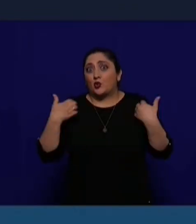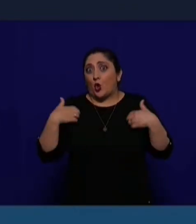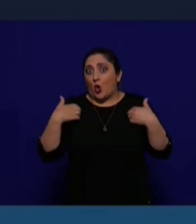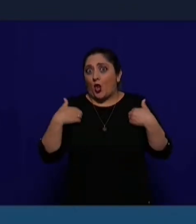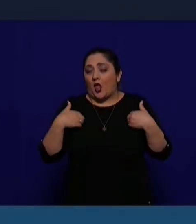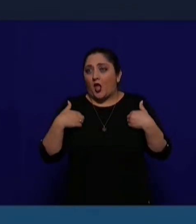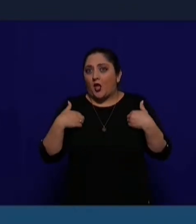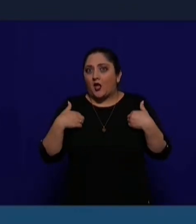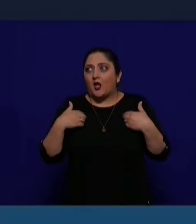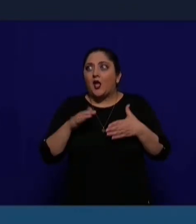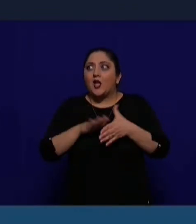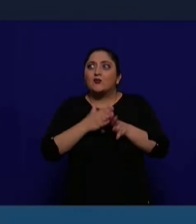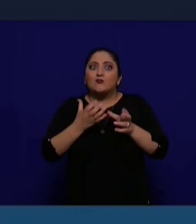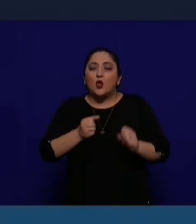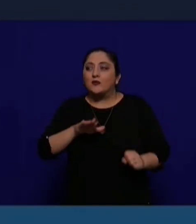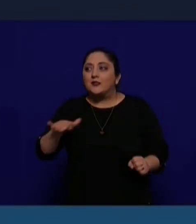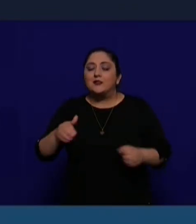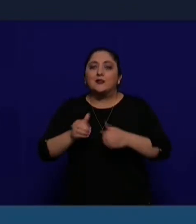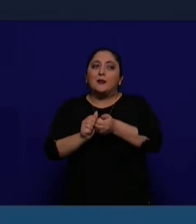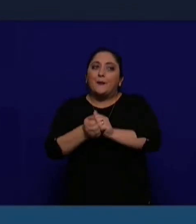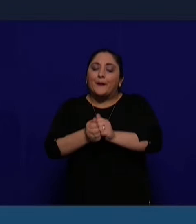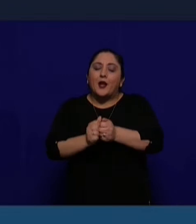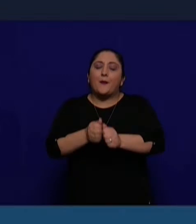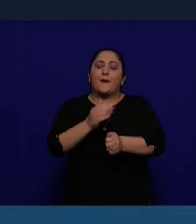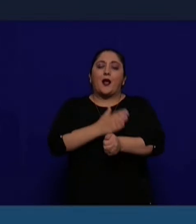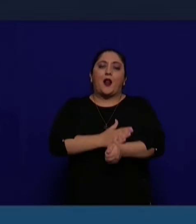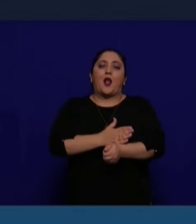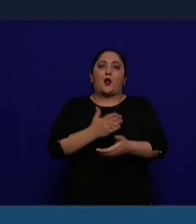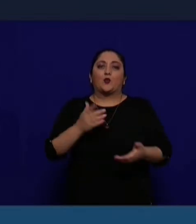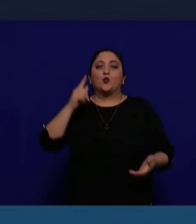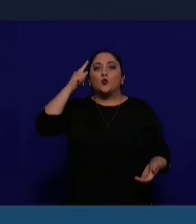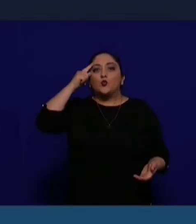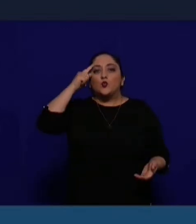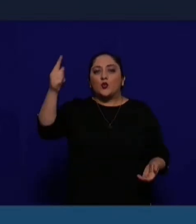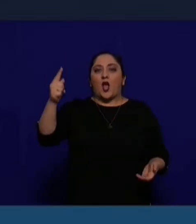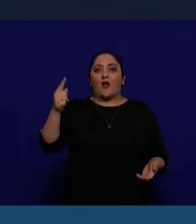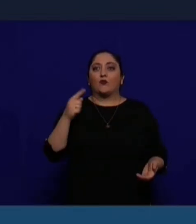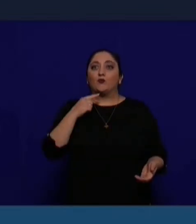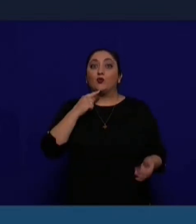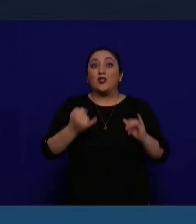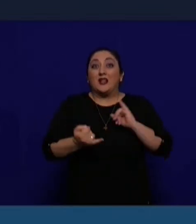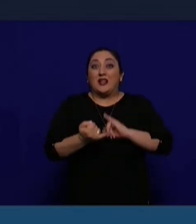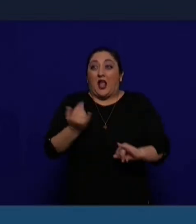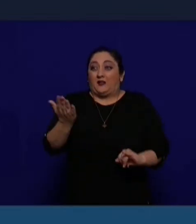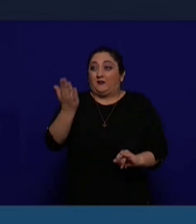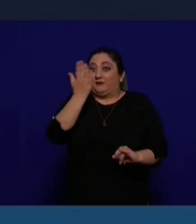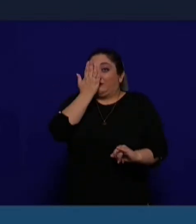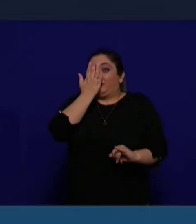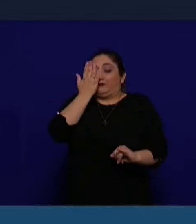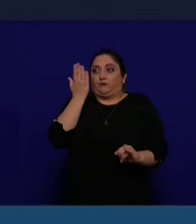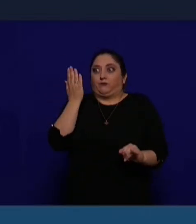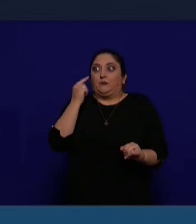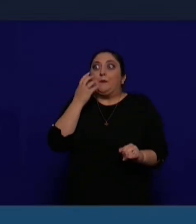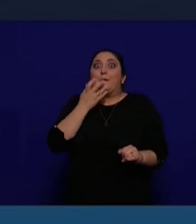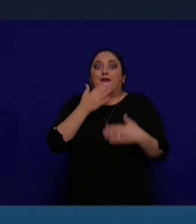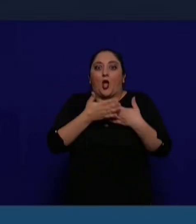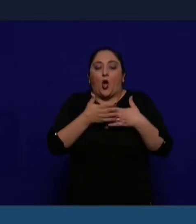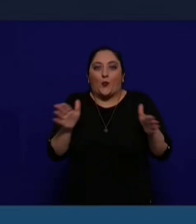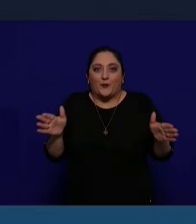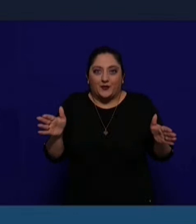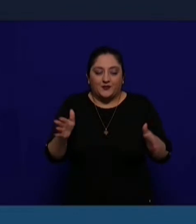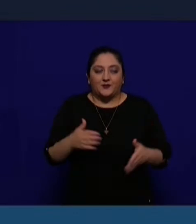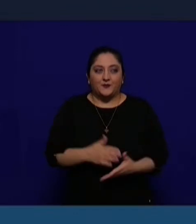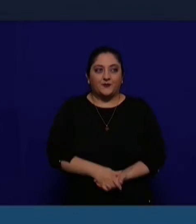ahead, or at least give them some time to prepare. So will they be given time to know when they're going to reopen?